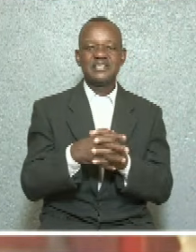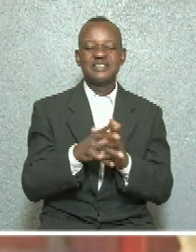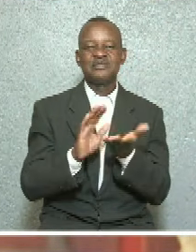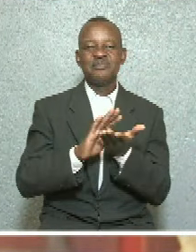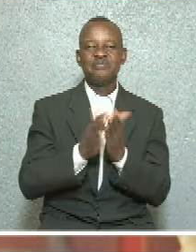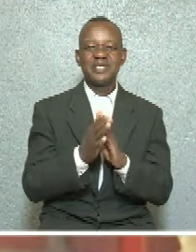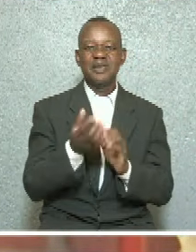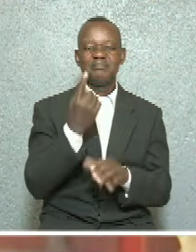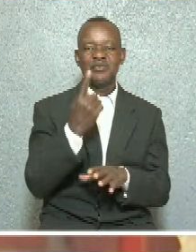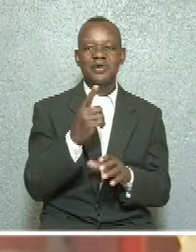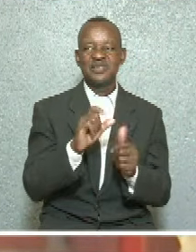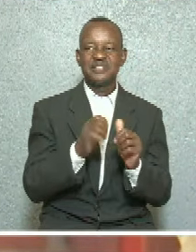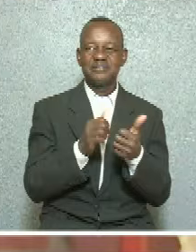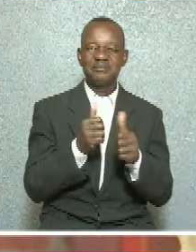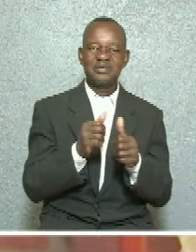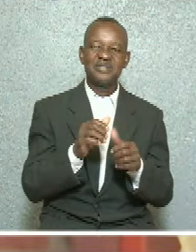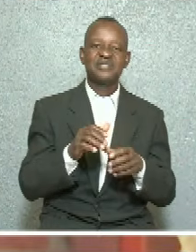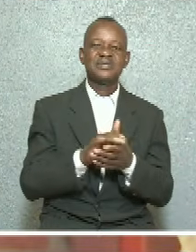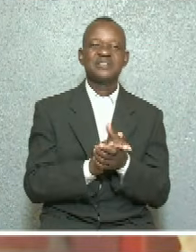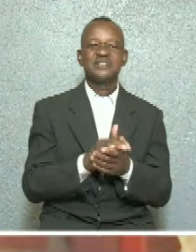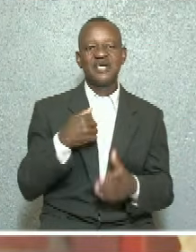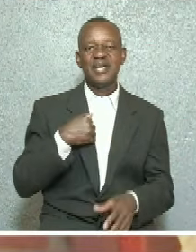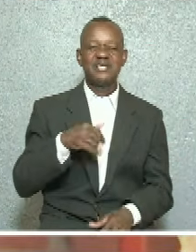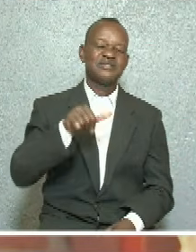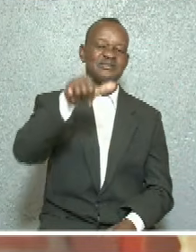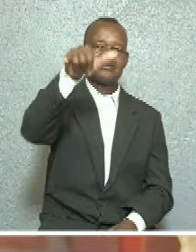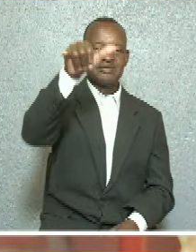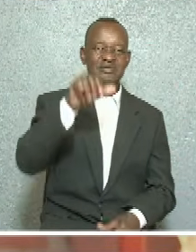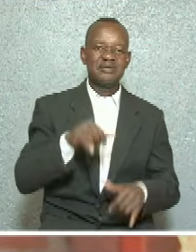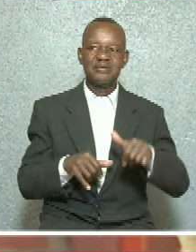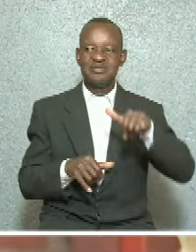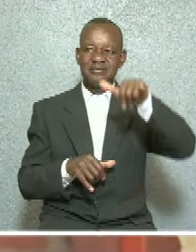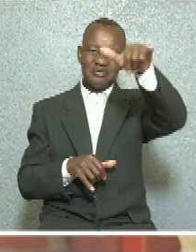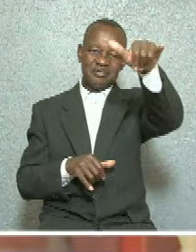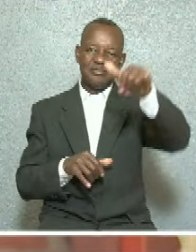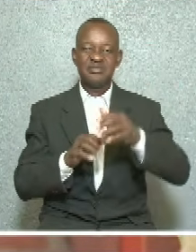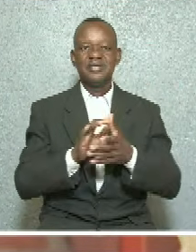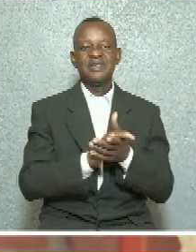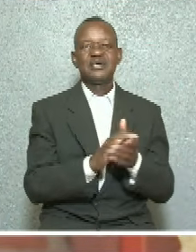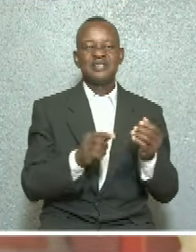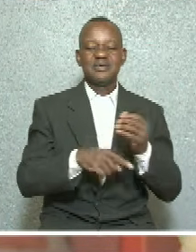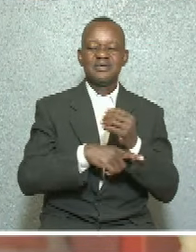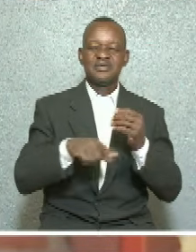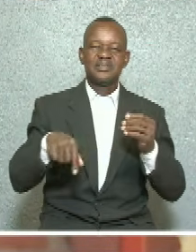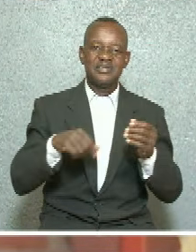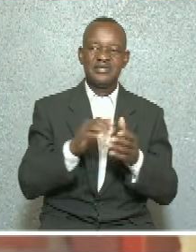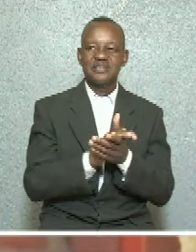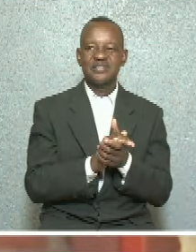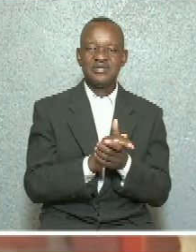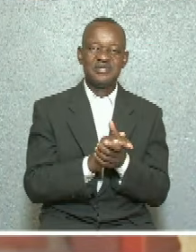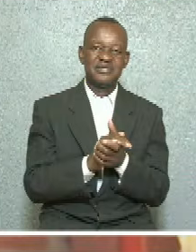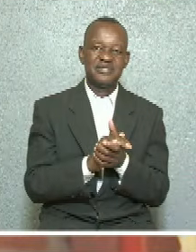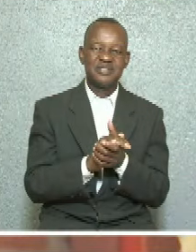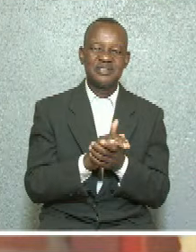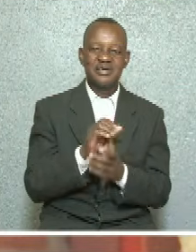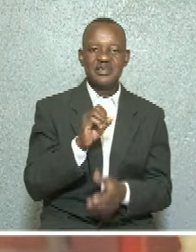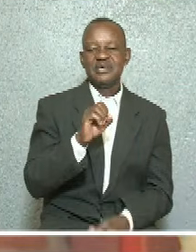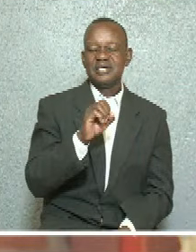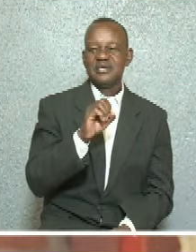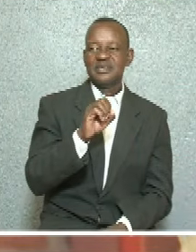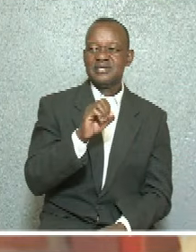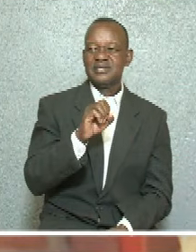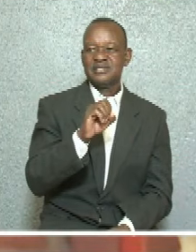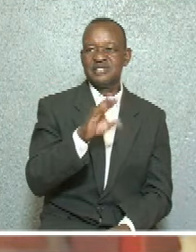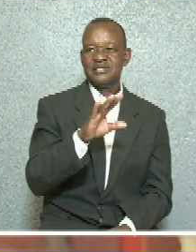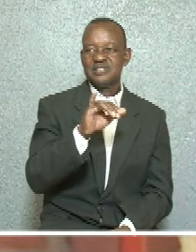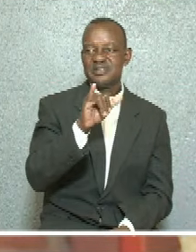to travel. I went to Cyprus. I went to Egypt. I travel a lot with triathlon. And then just